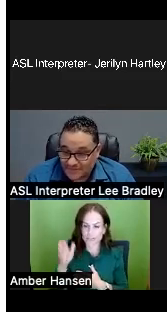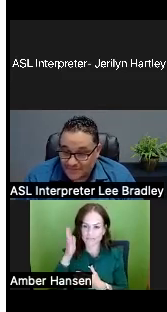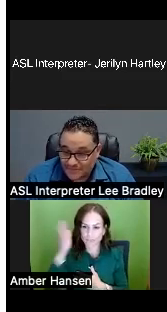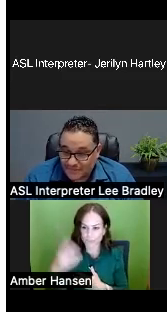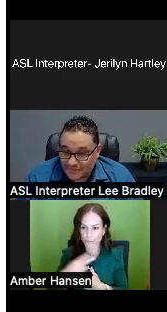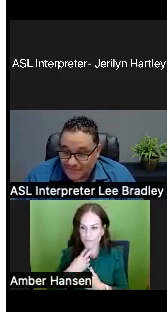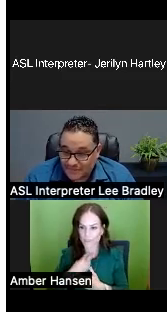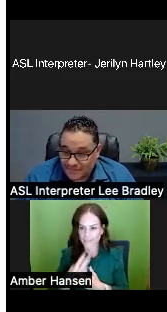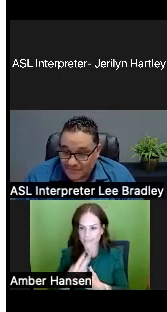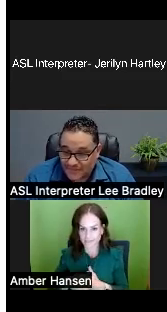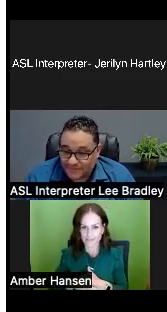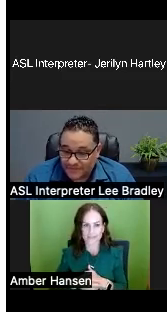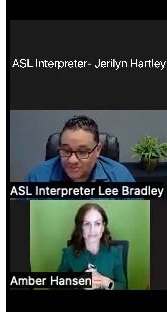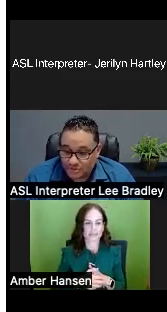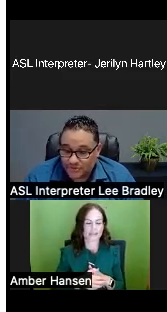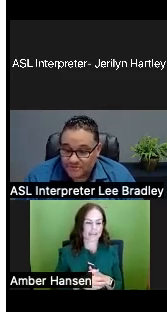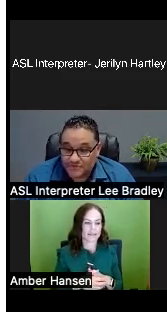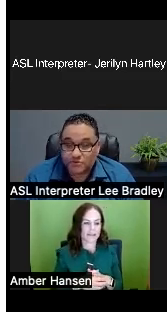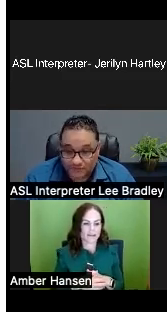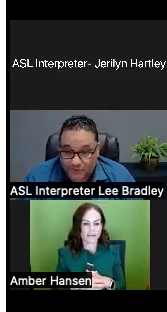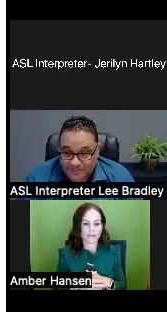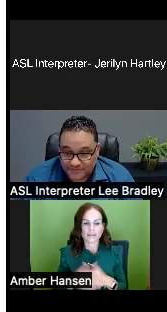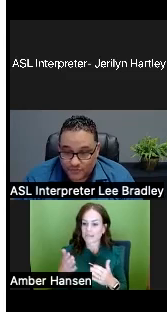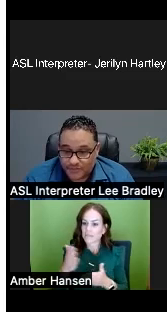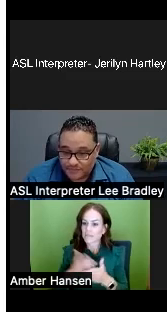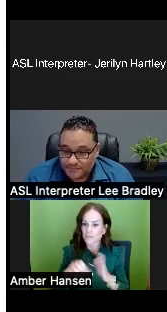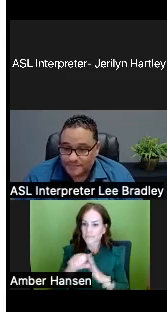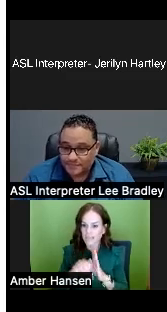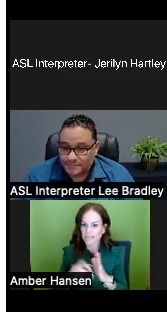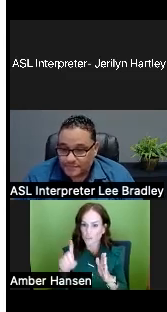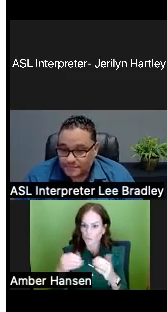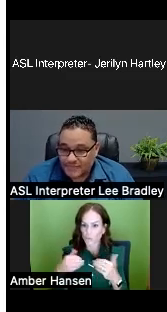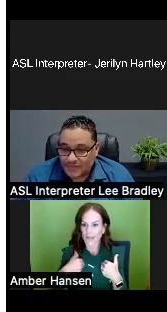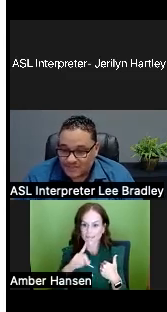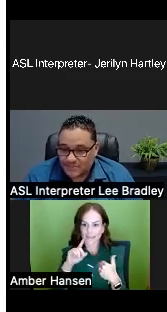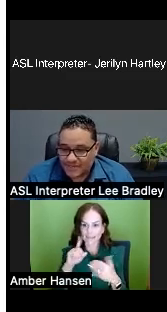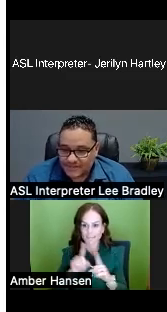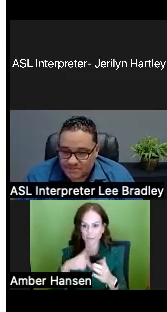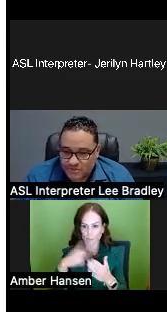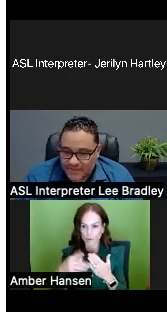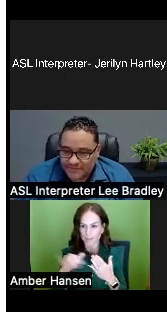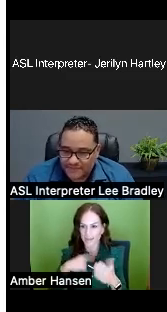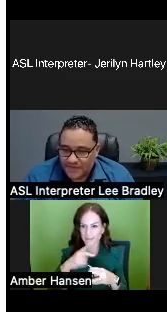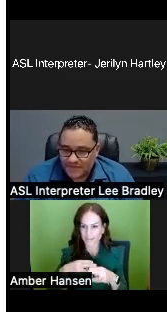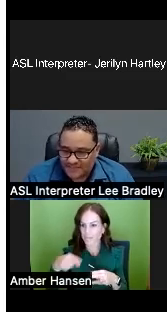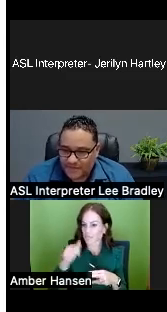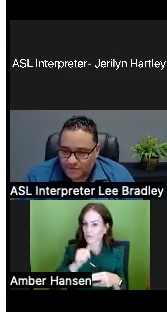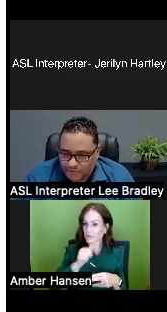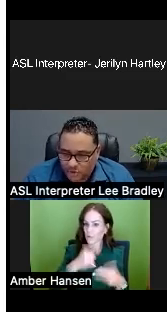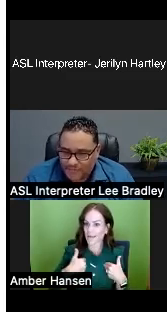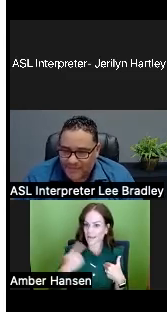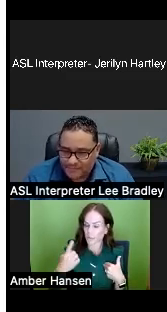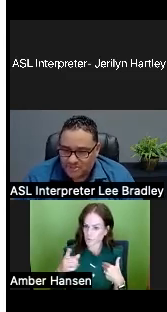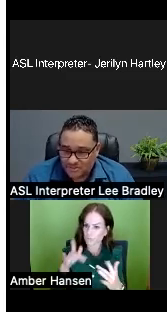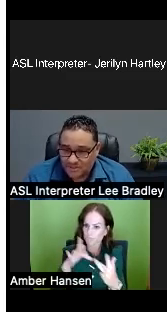today's deaf children's future voice, if you will. Some states do have a deaf mentoring